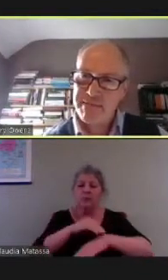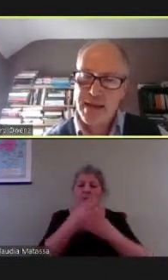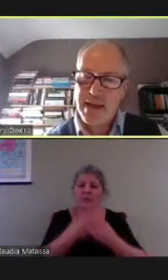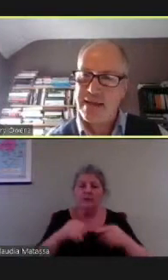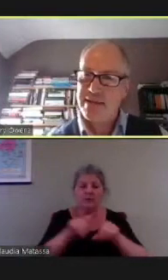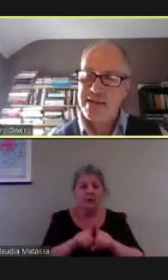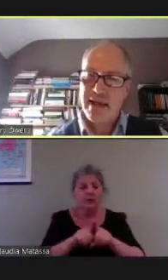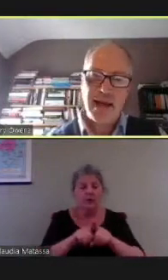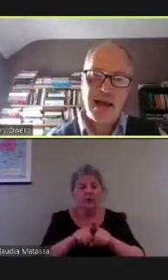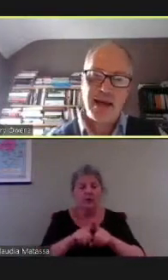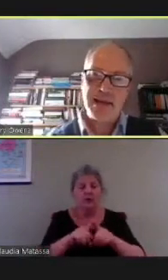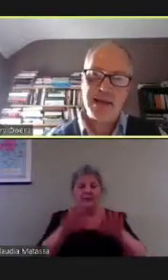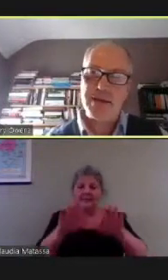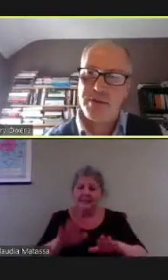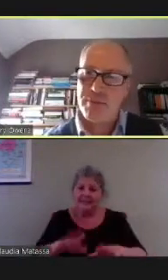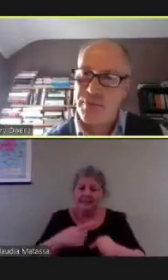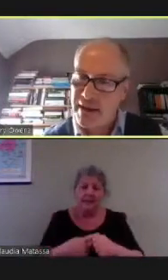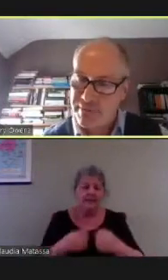process. It is,